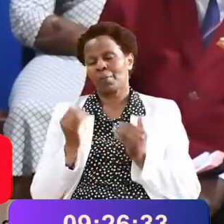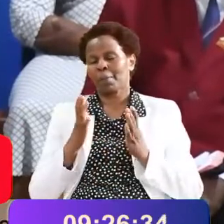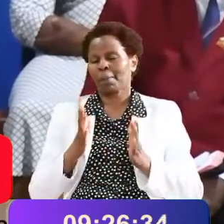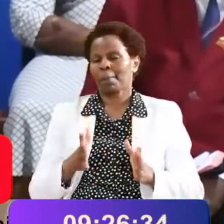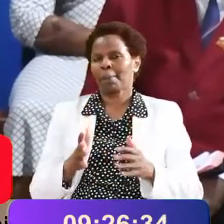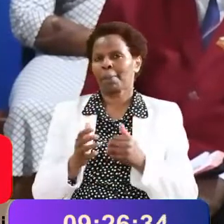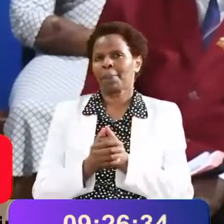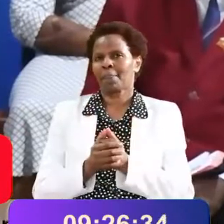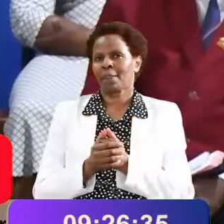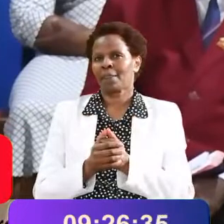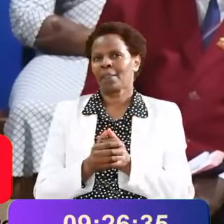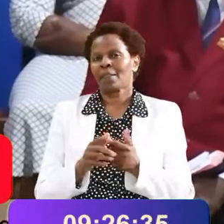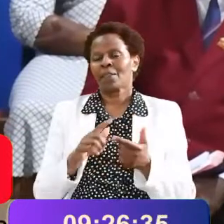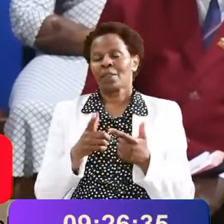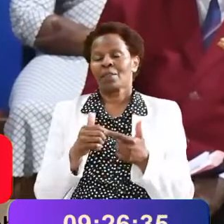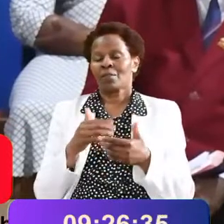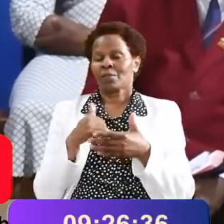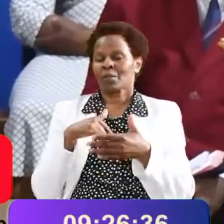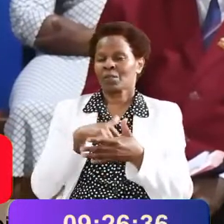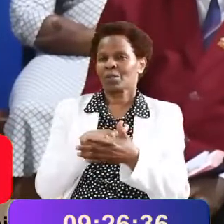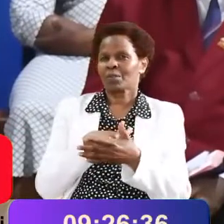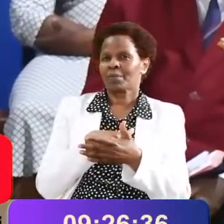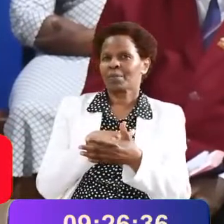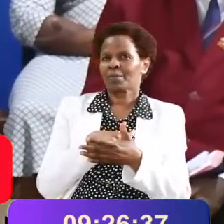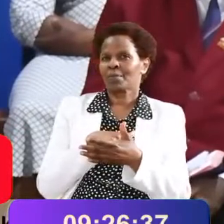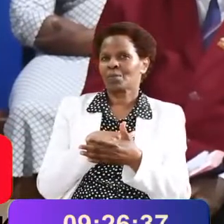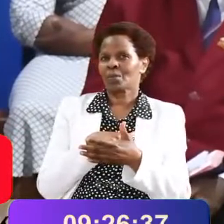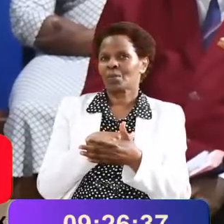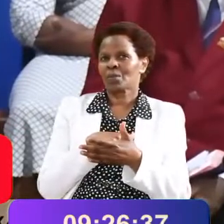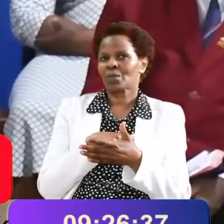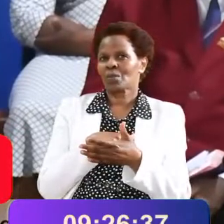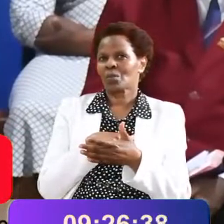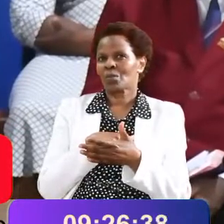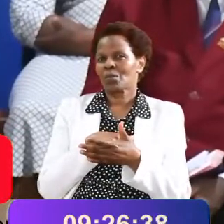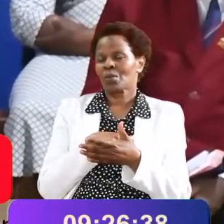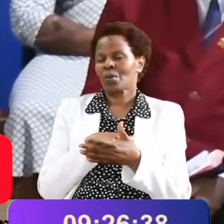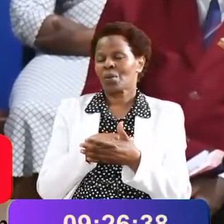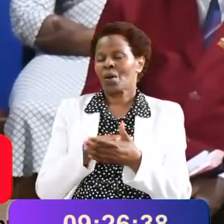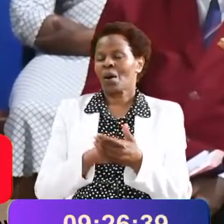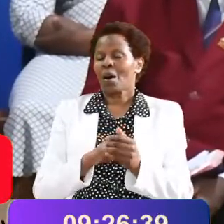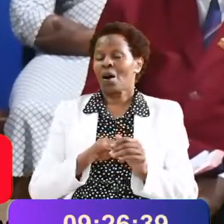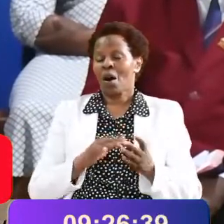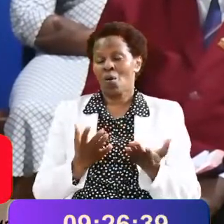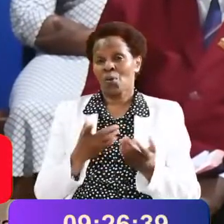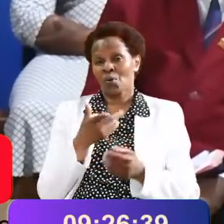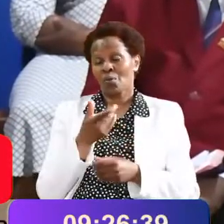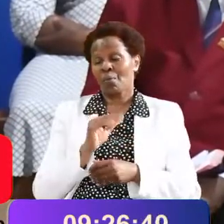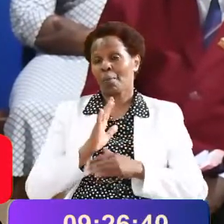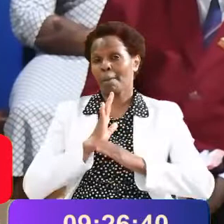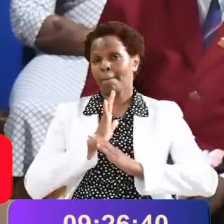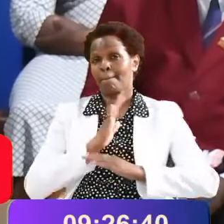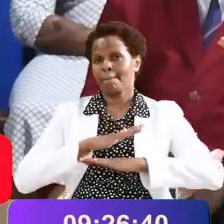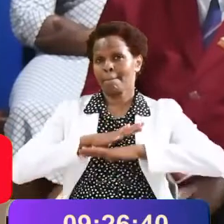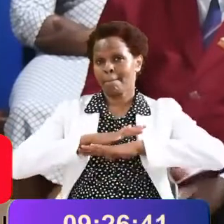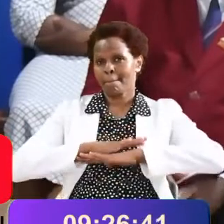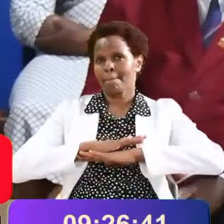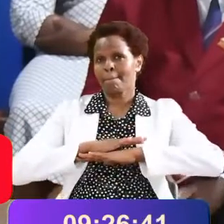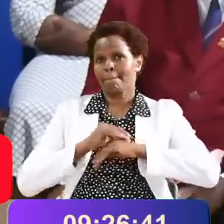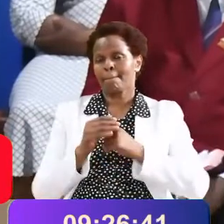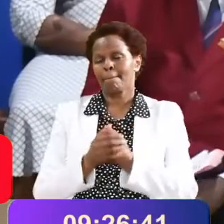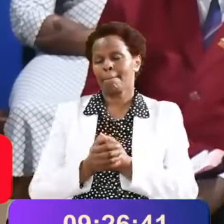looked at that about godliness, let us now go to contentment. When we talk about